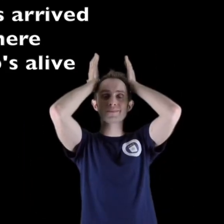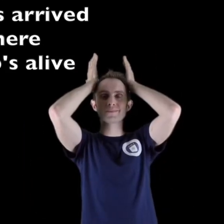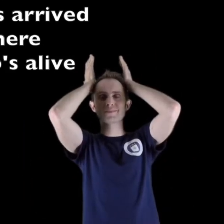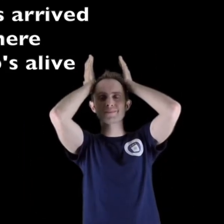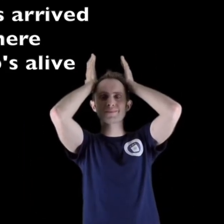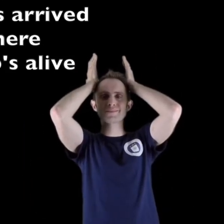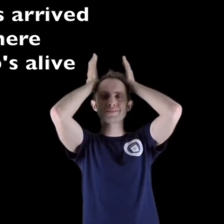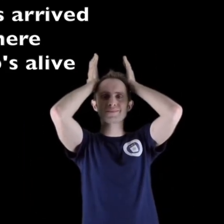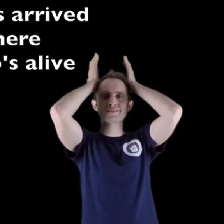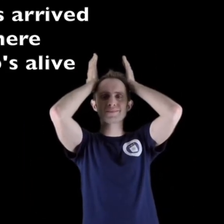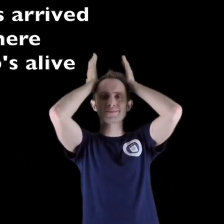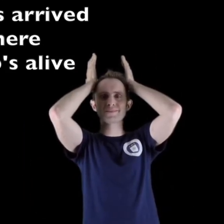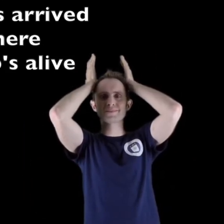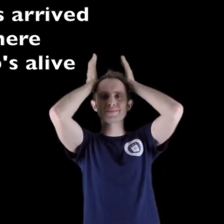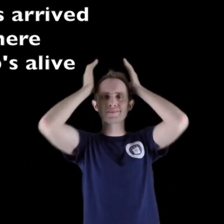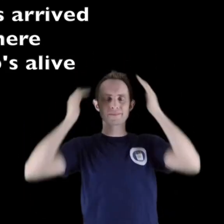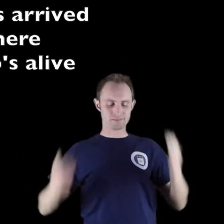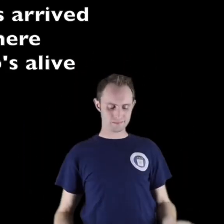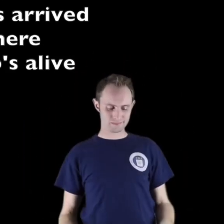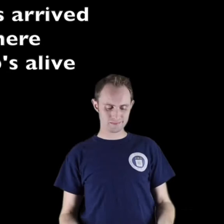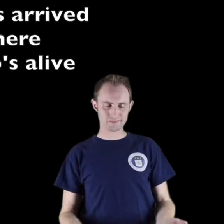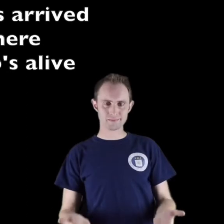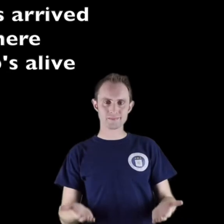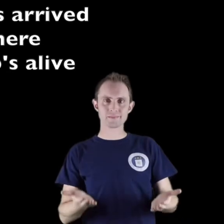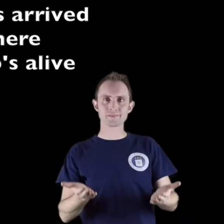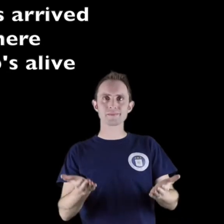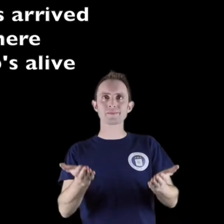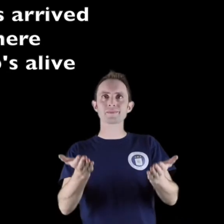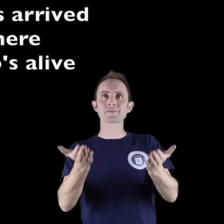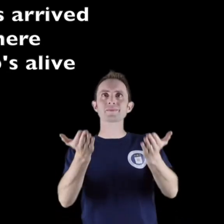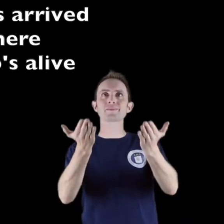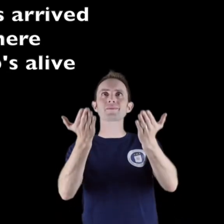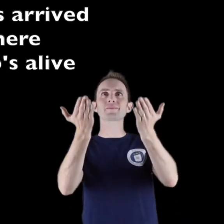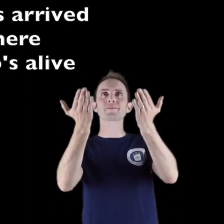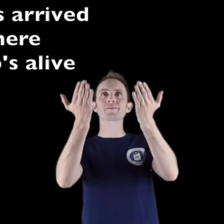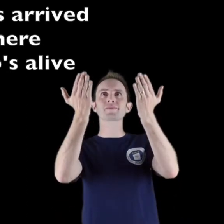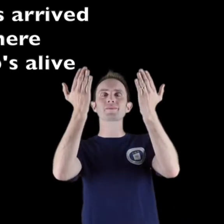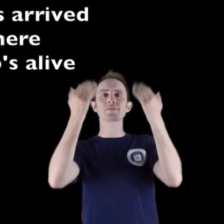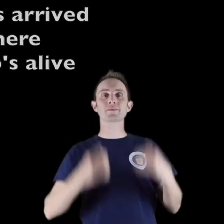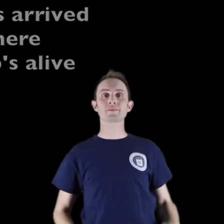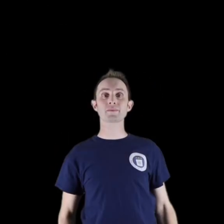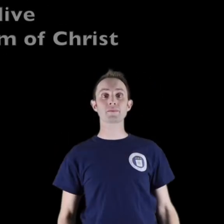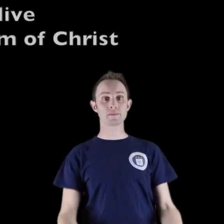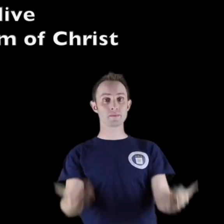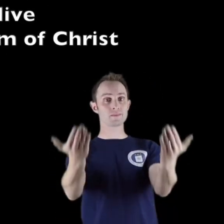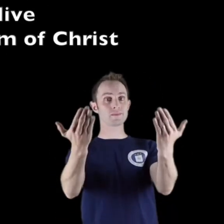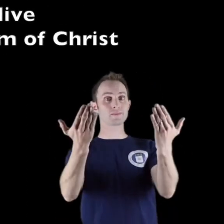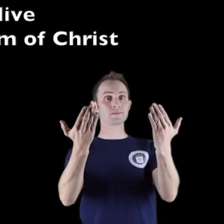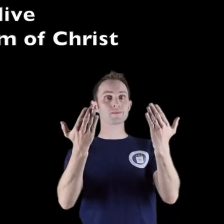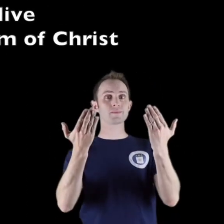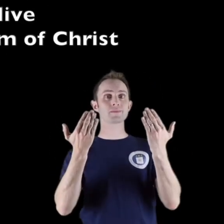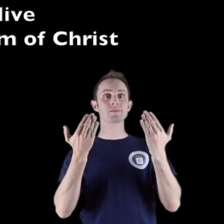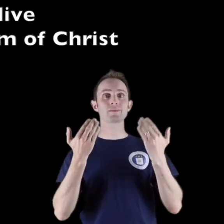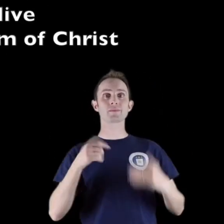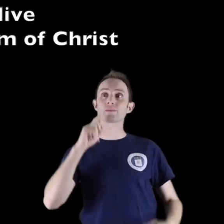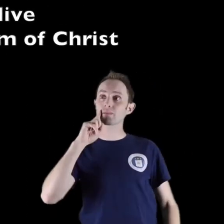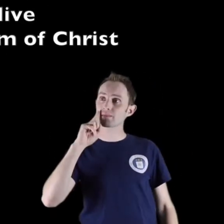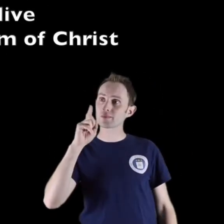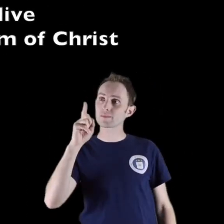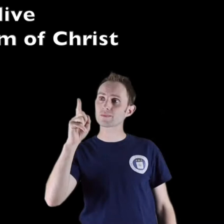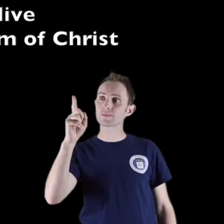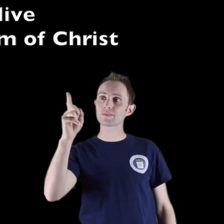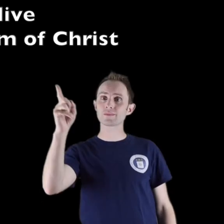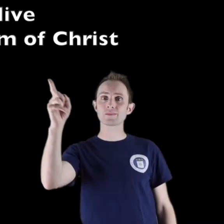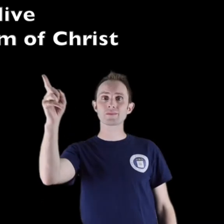God's kingdom is here. It's with the King who's alive. He welcomes